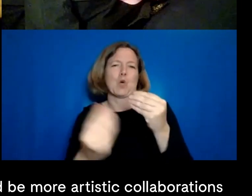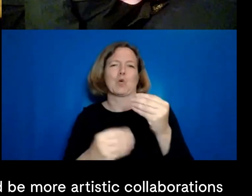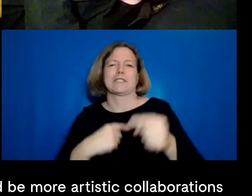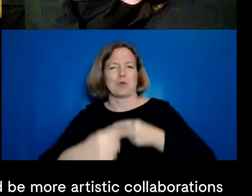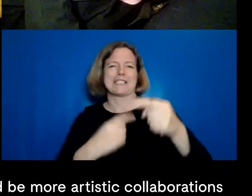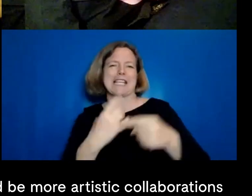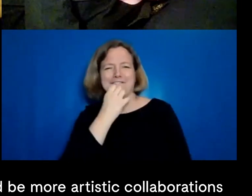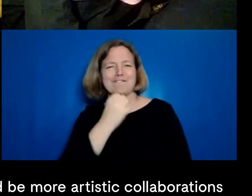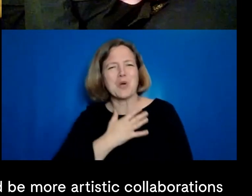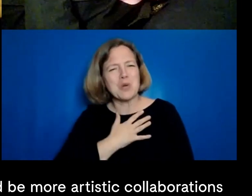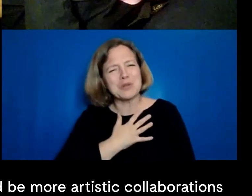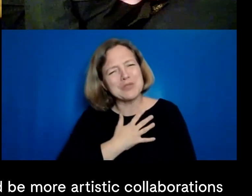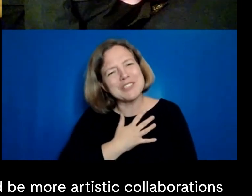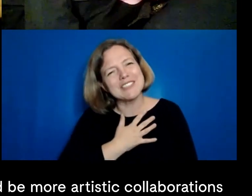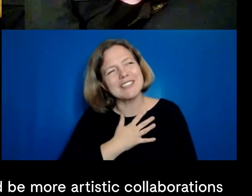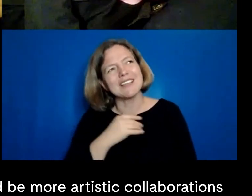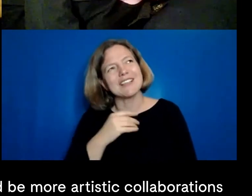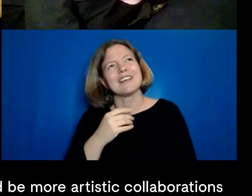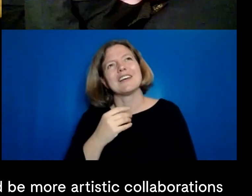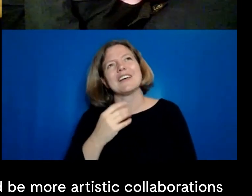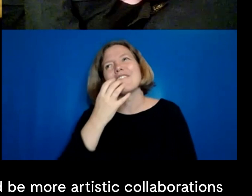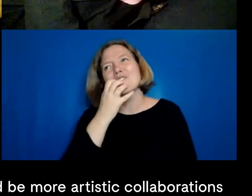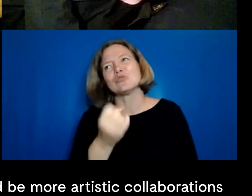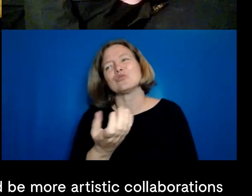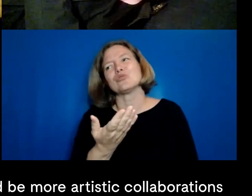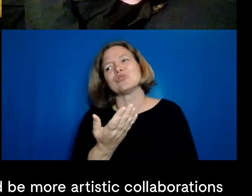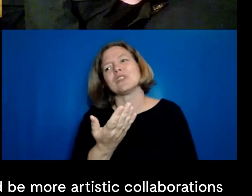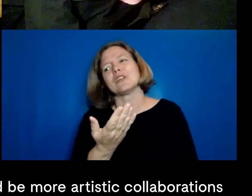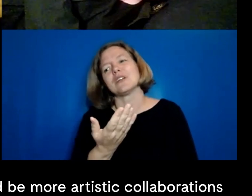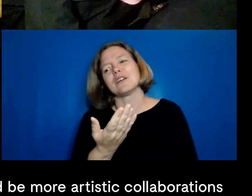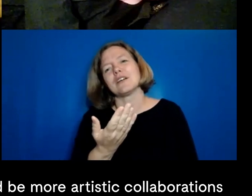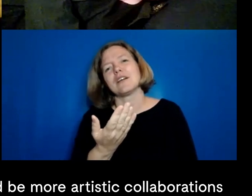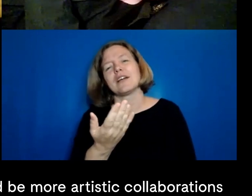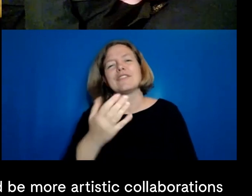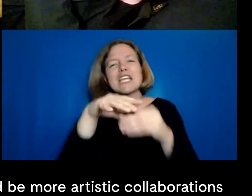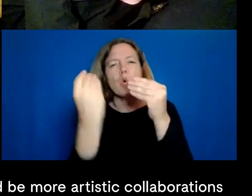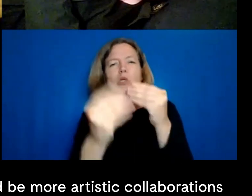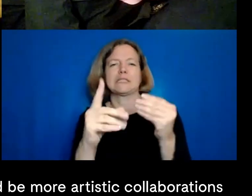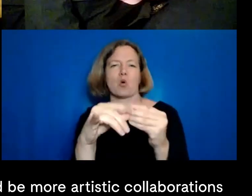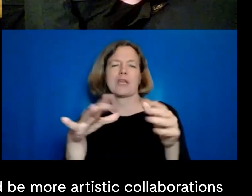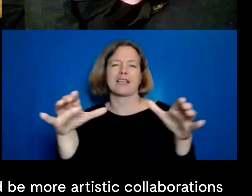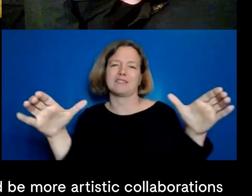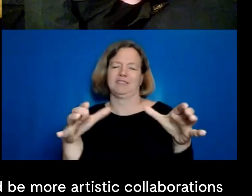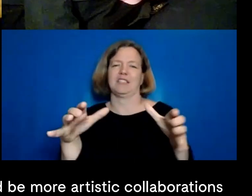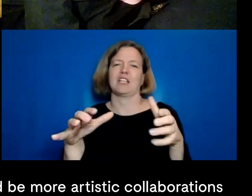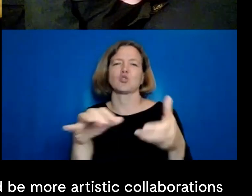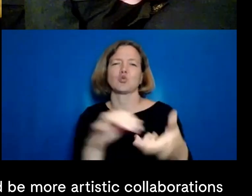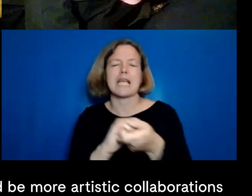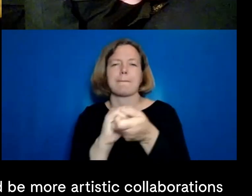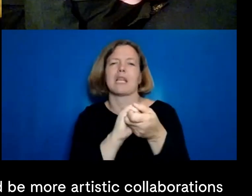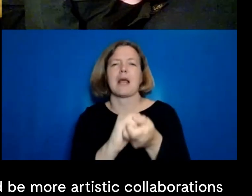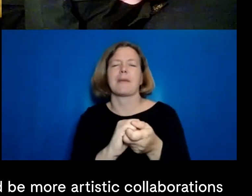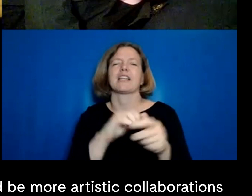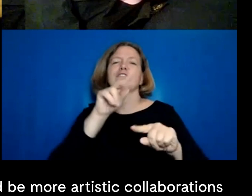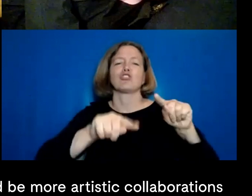idea that there could be more artistic collaborations between the different communities.